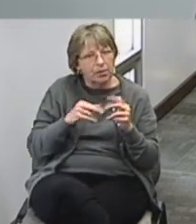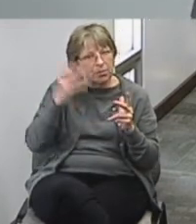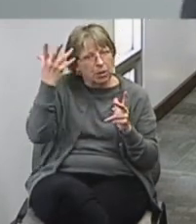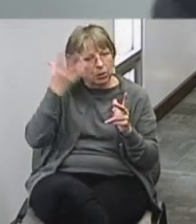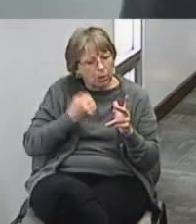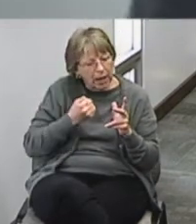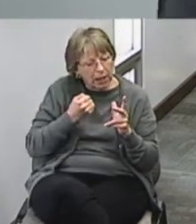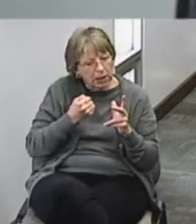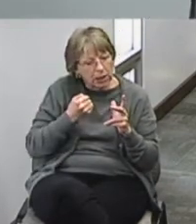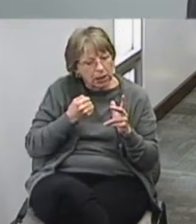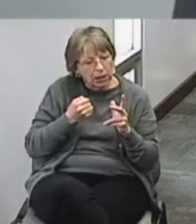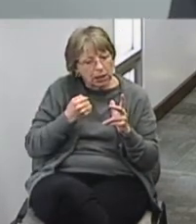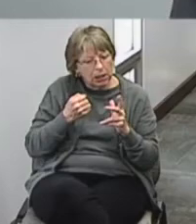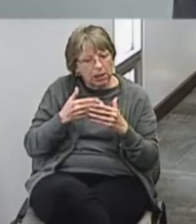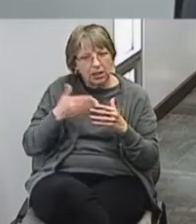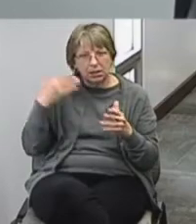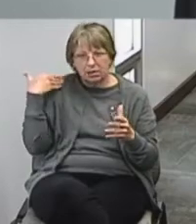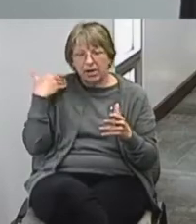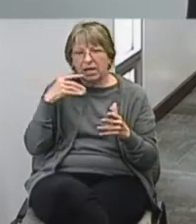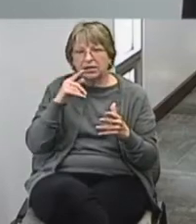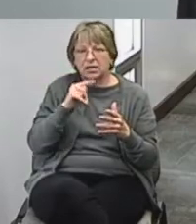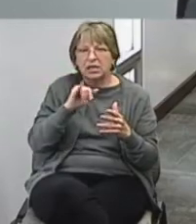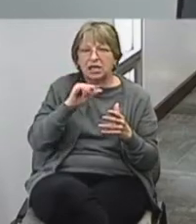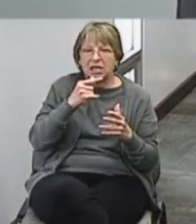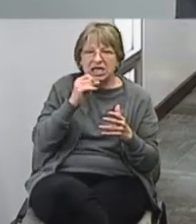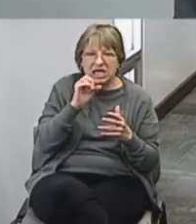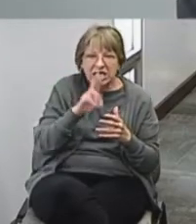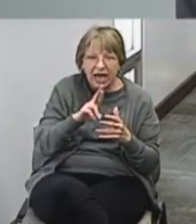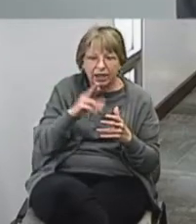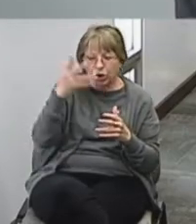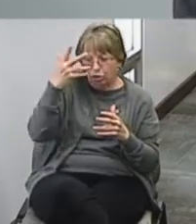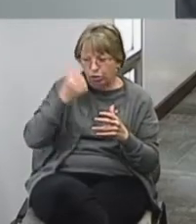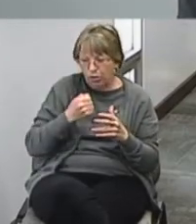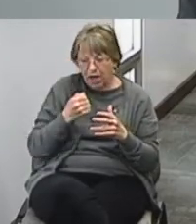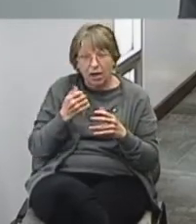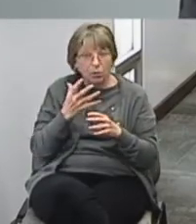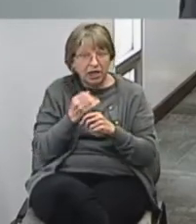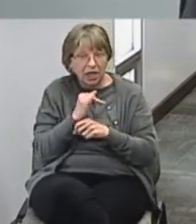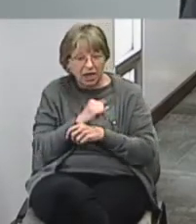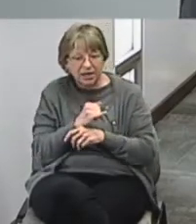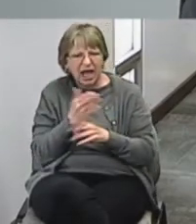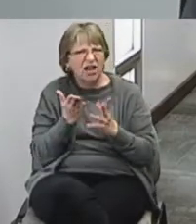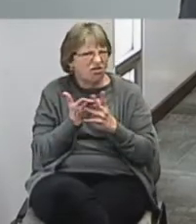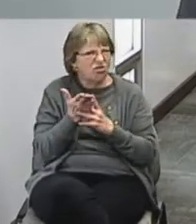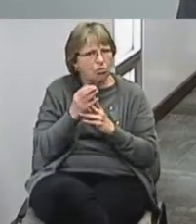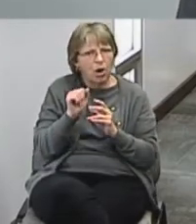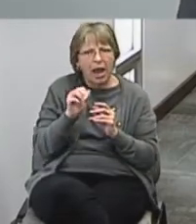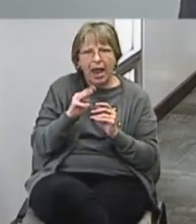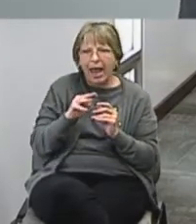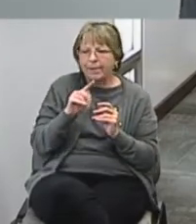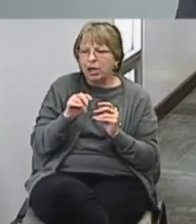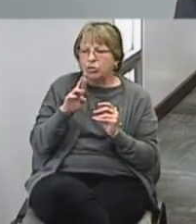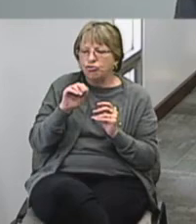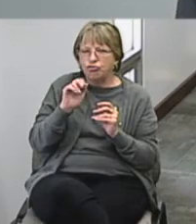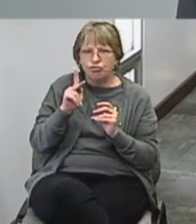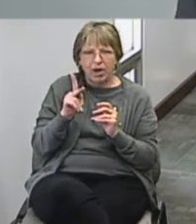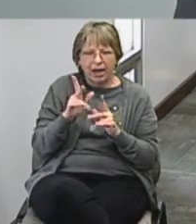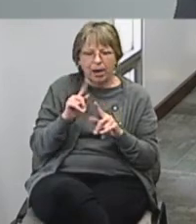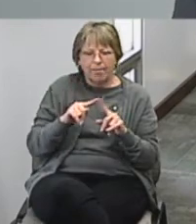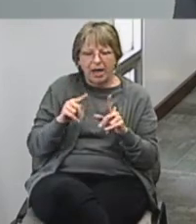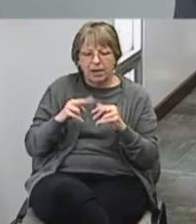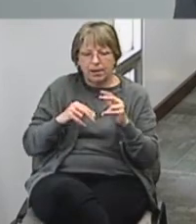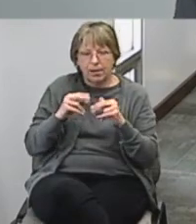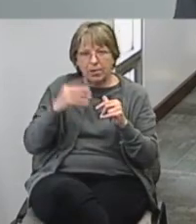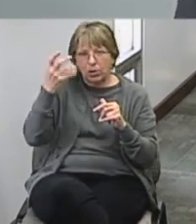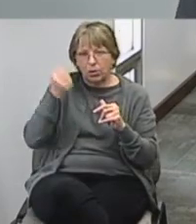the formerly the Tiger grant that you remember we applied for, got through Amtrak and all that. But the build grant apparently now is